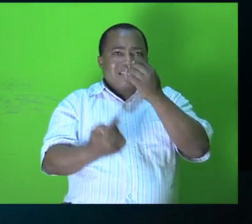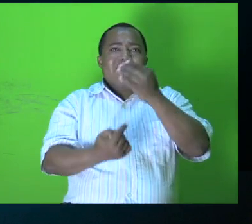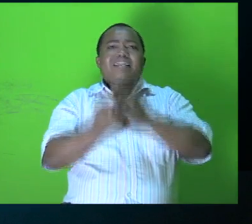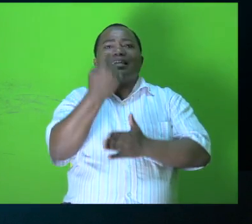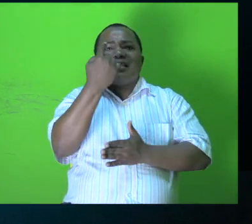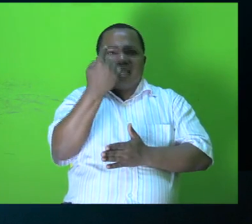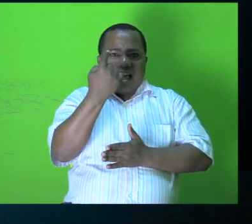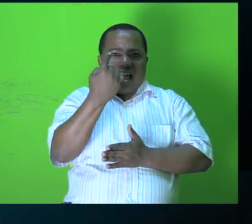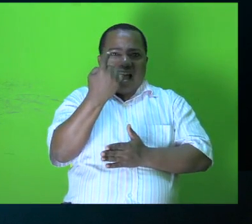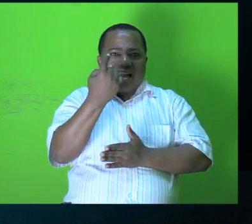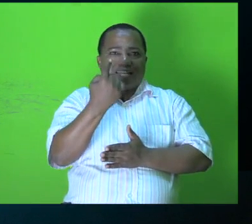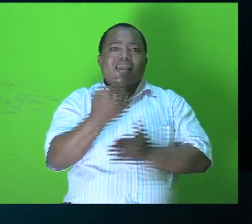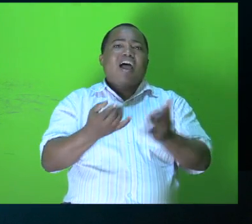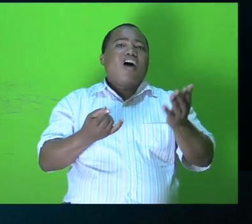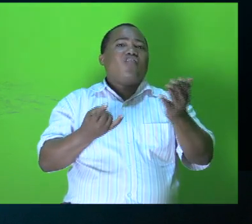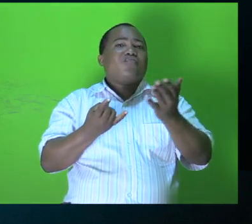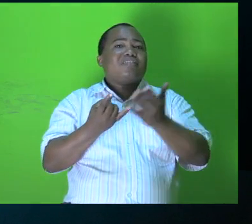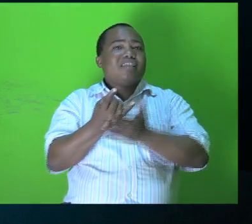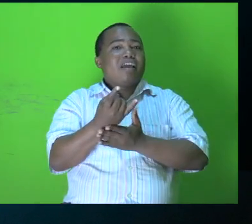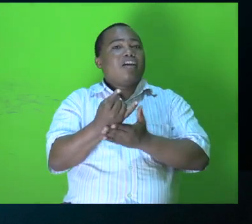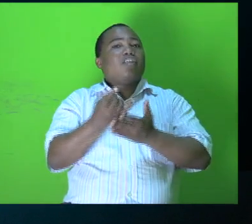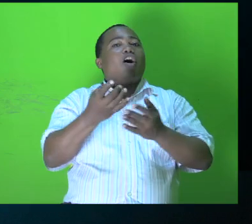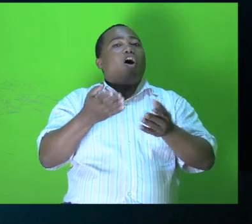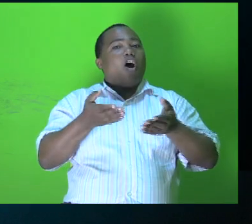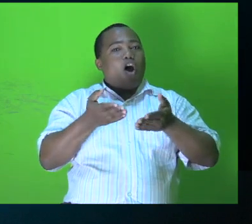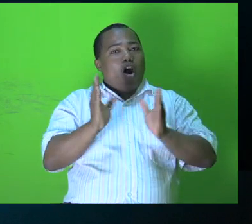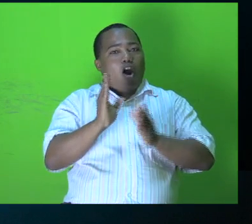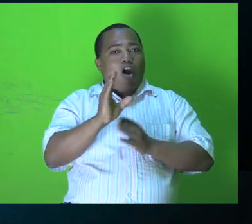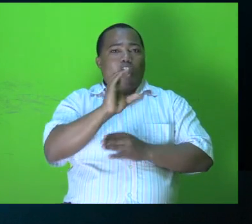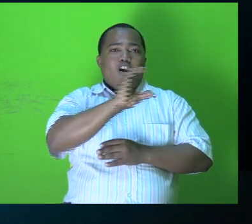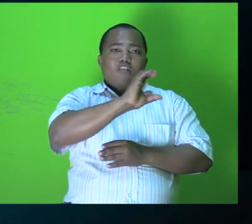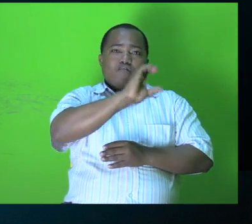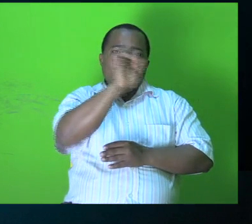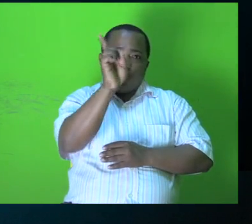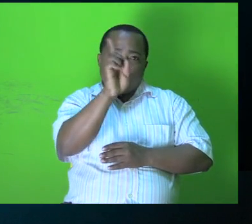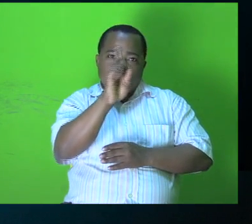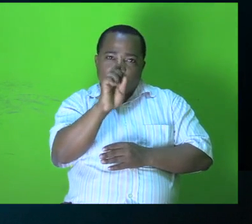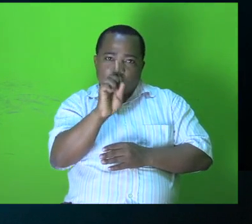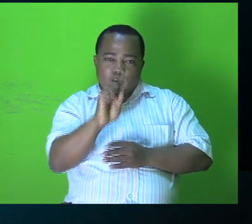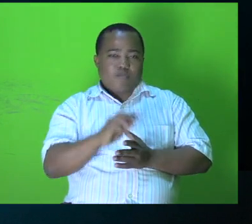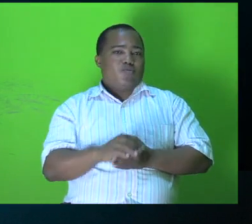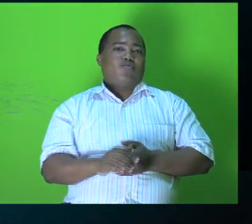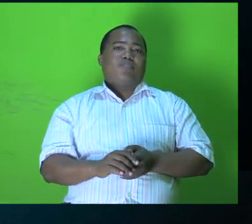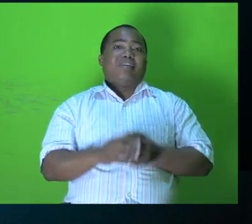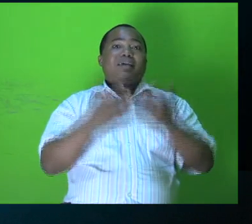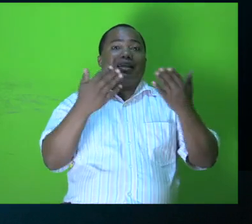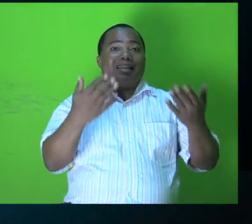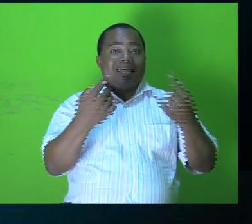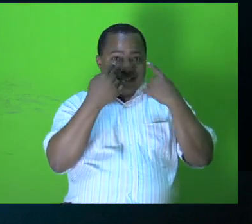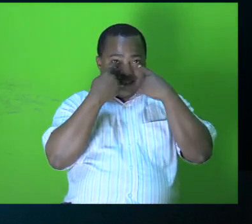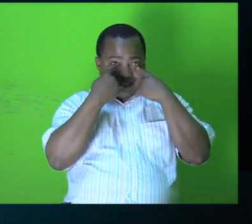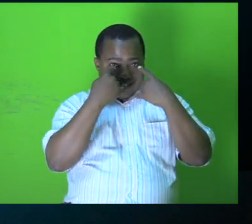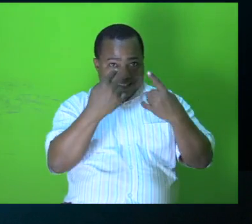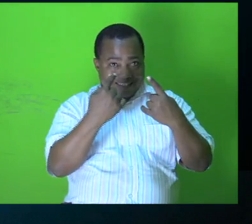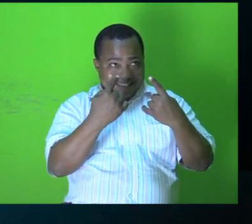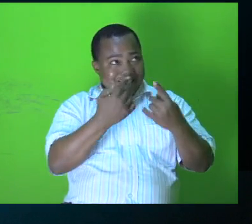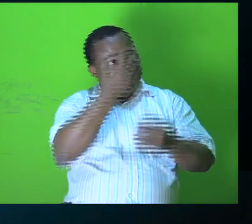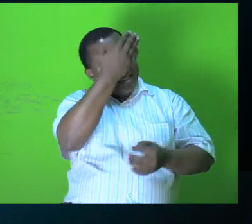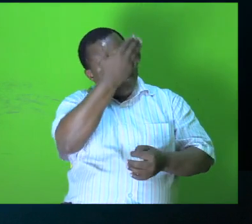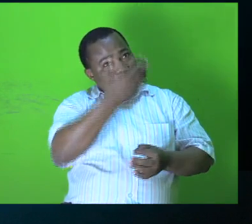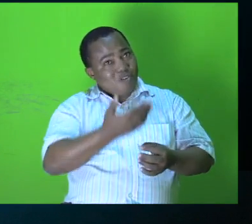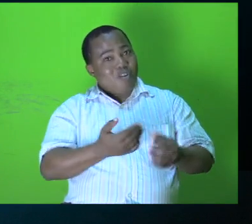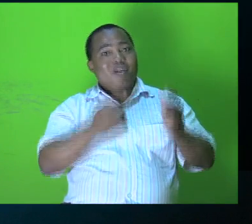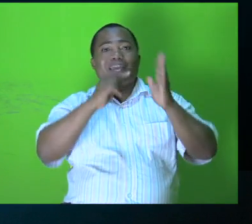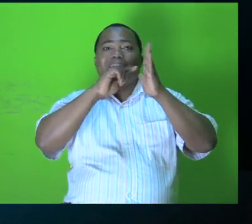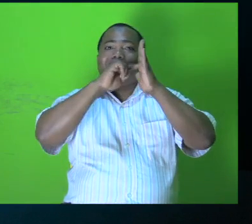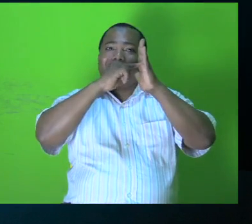a full set of chromosomes. Let's see the following